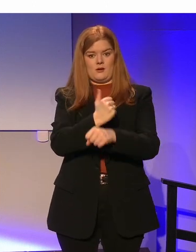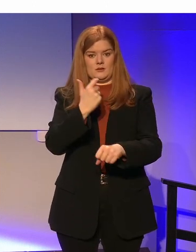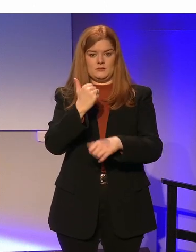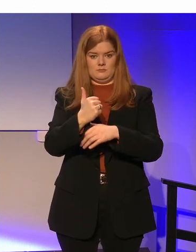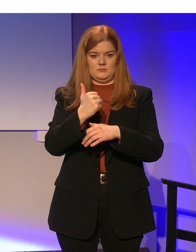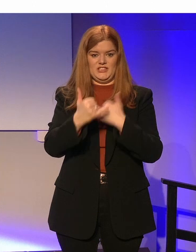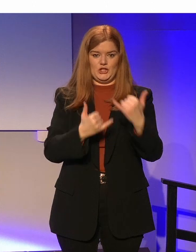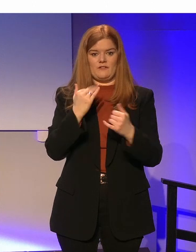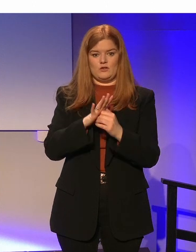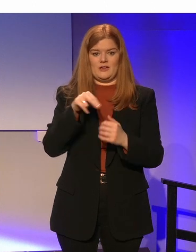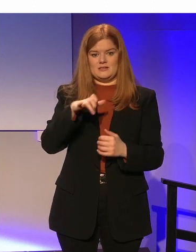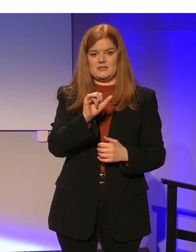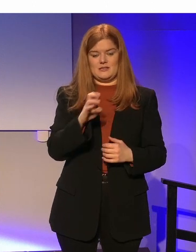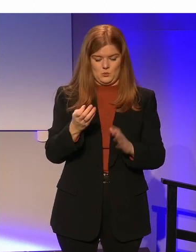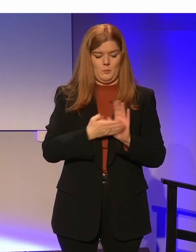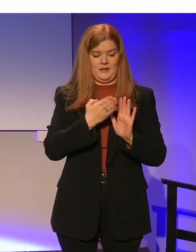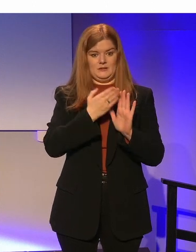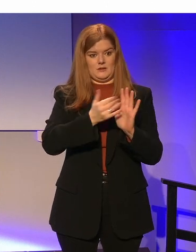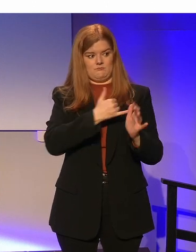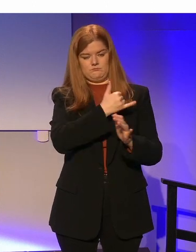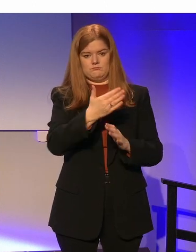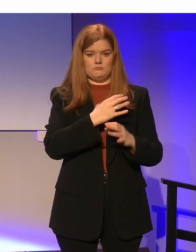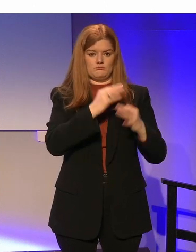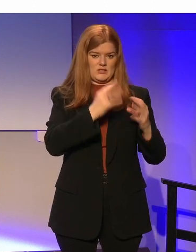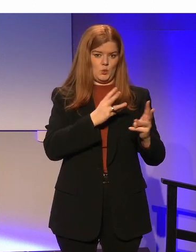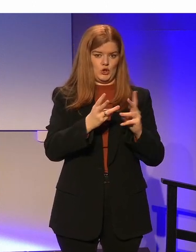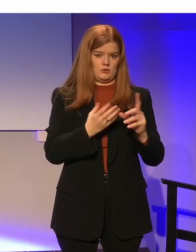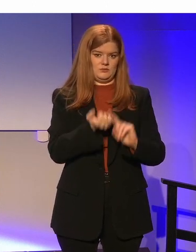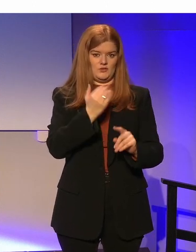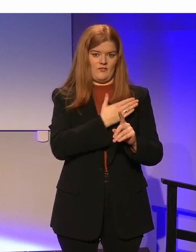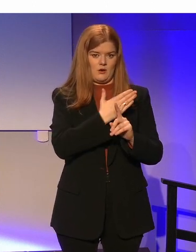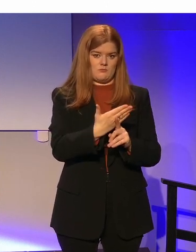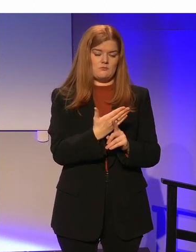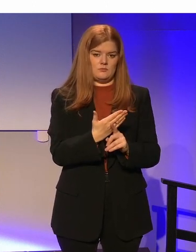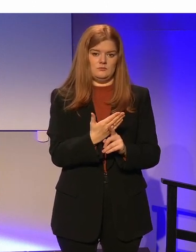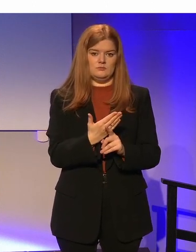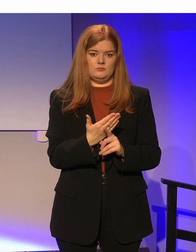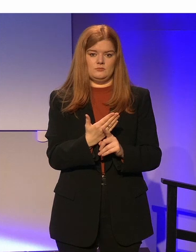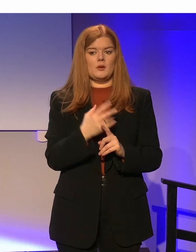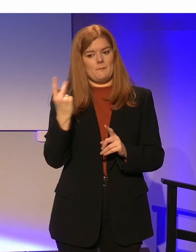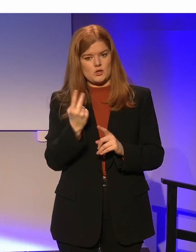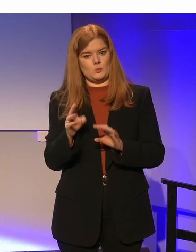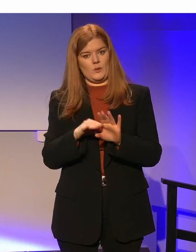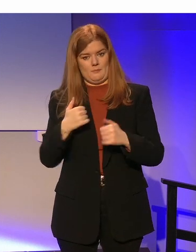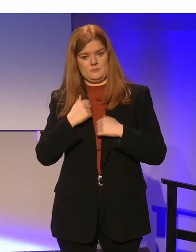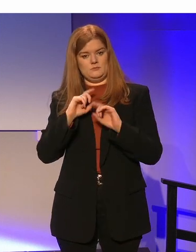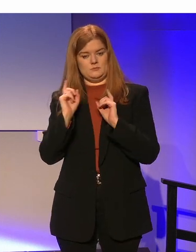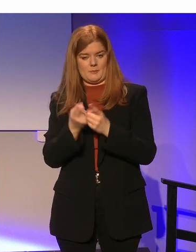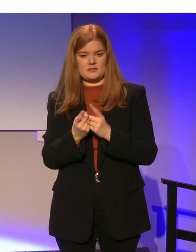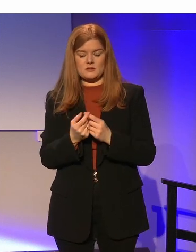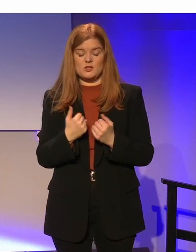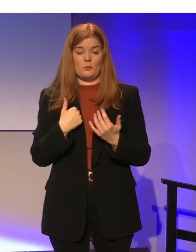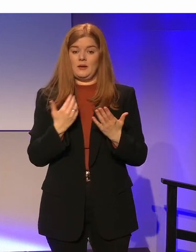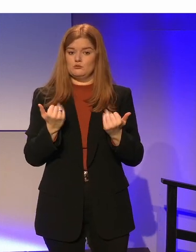the development of the NCSE that will build on the excellent work that it has undertaken so far in partnership with my department. And